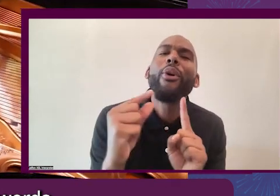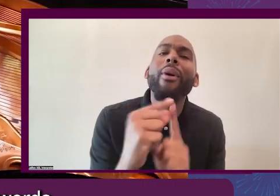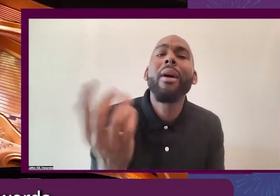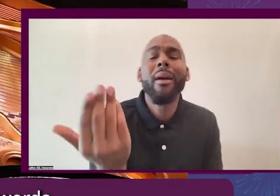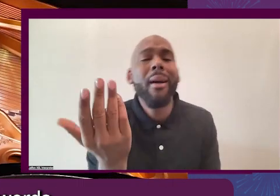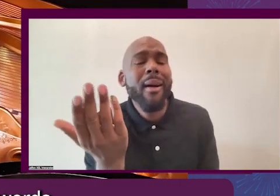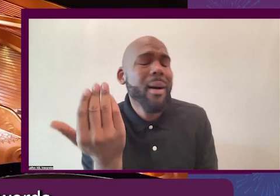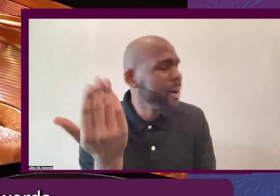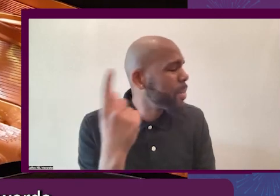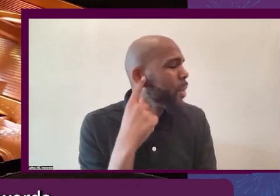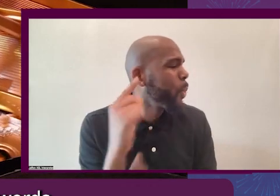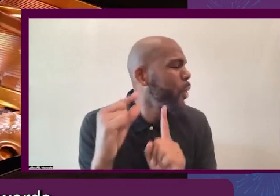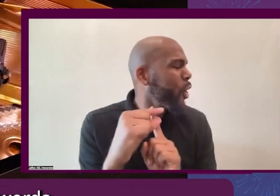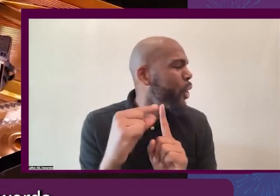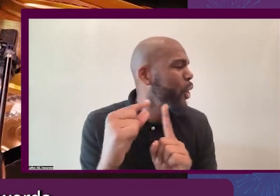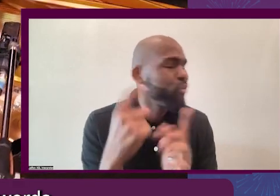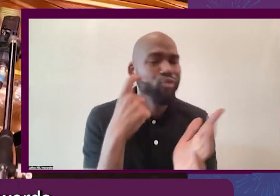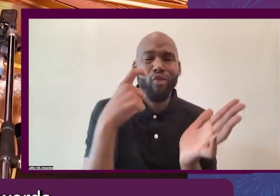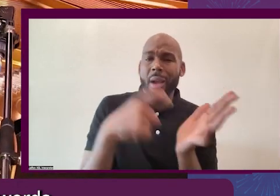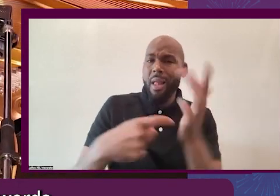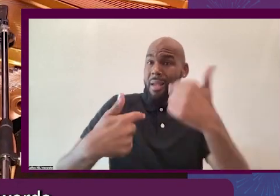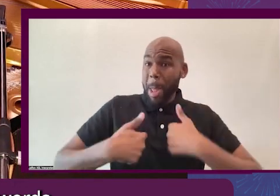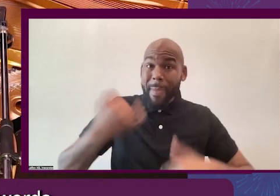then you could say the word, yeah.